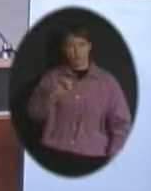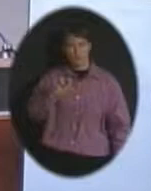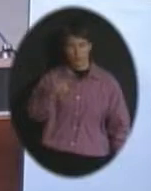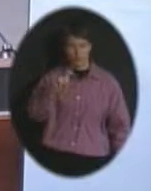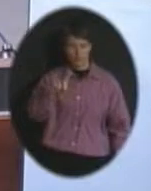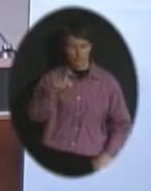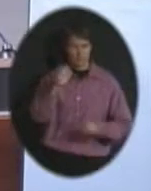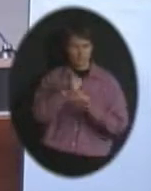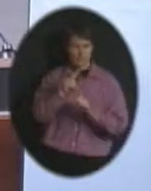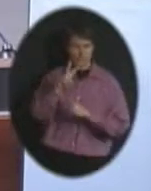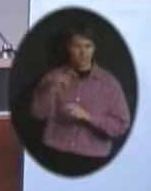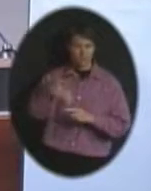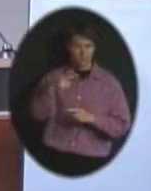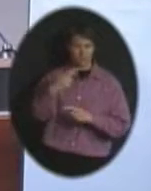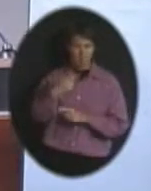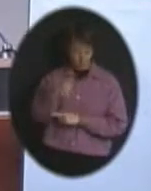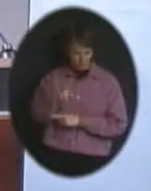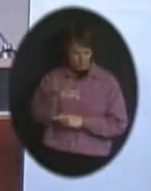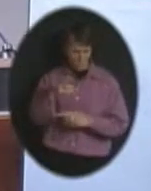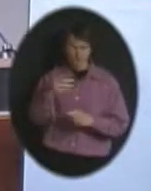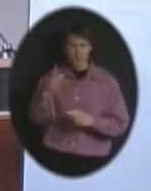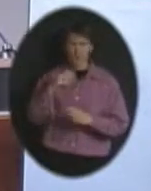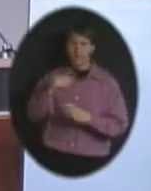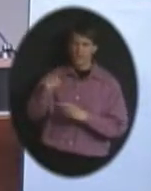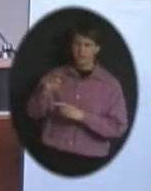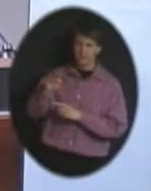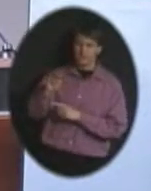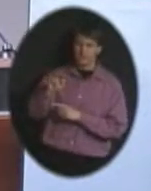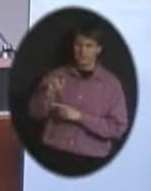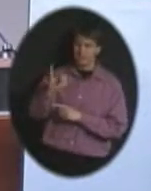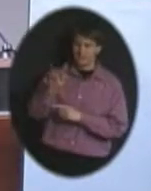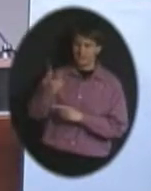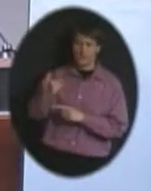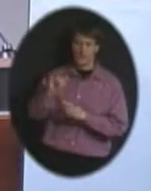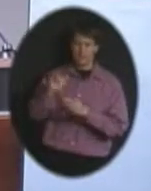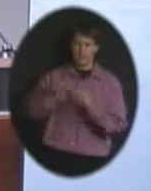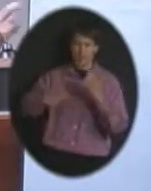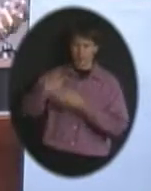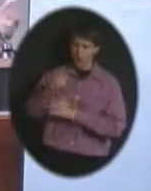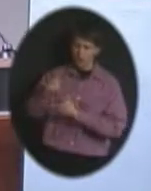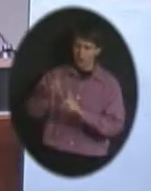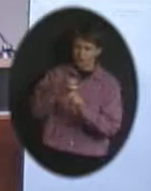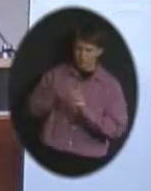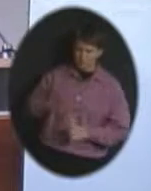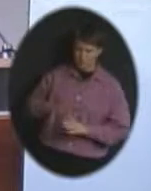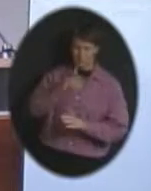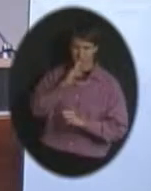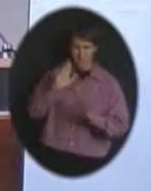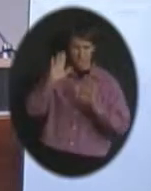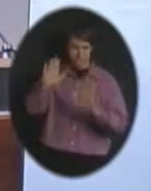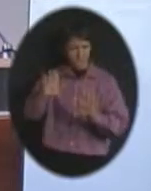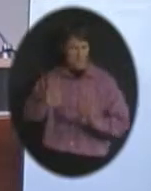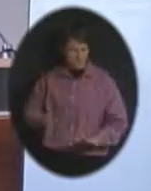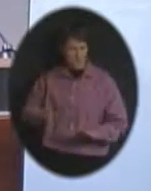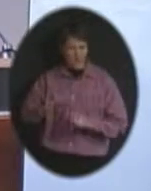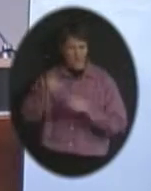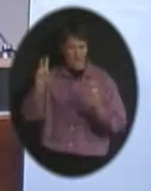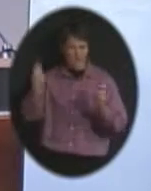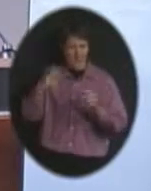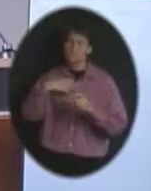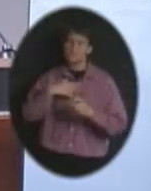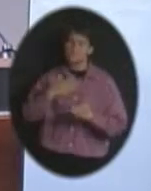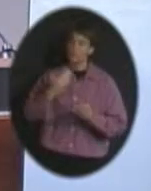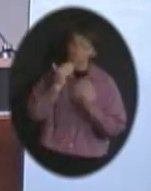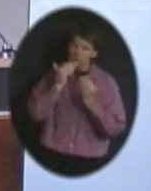at Garmin, and Nikki Thomas, College Relations Recruiter. It's a great title. So on behalf of the school district, thank